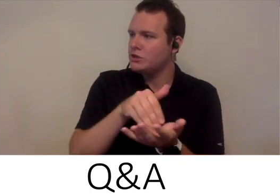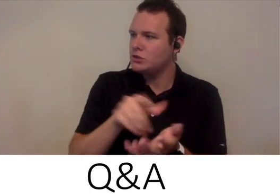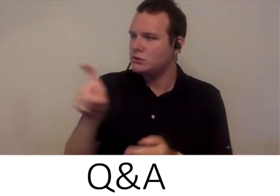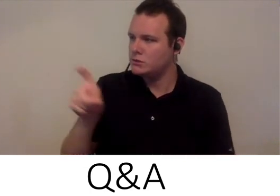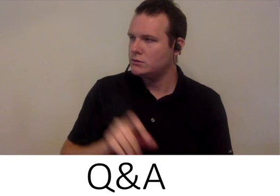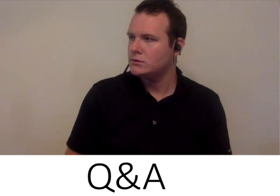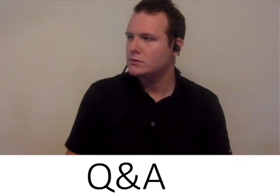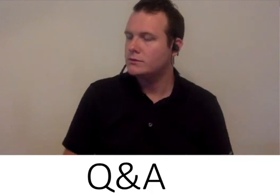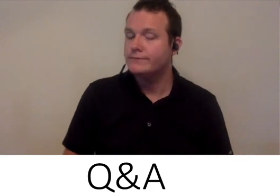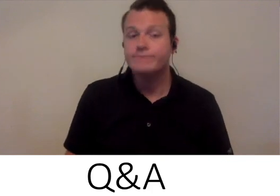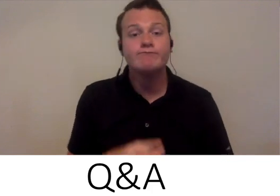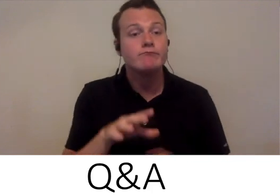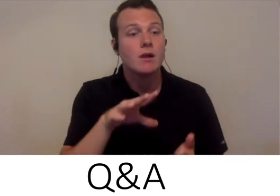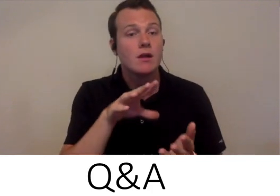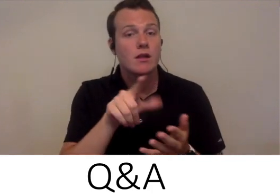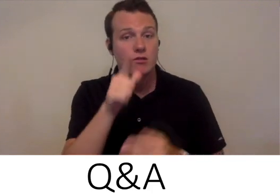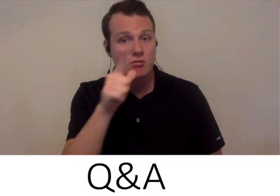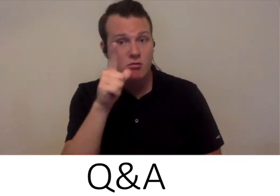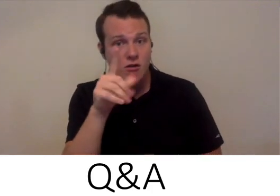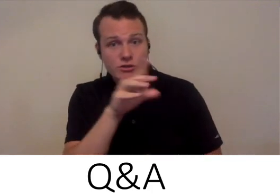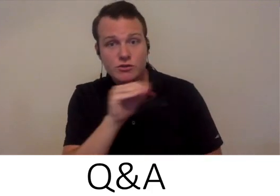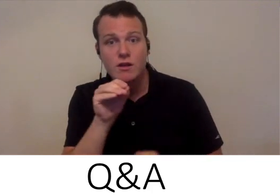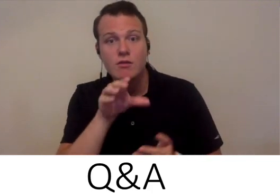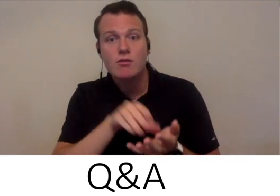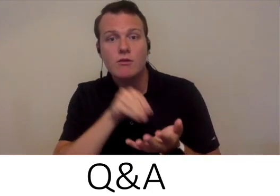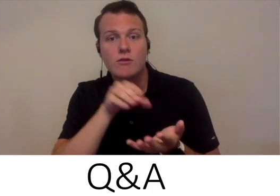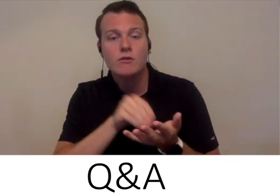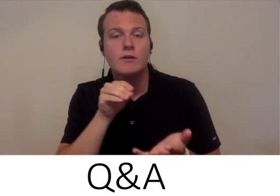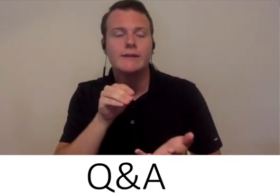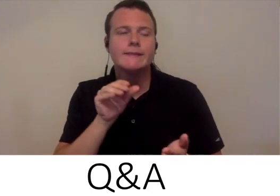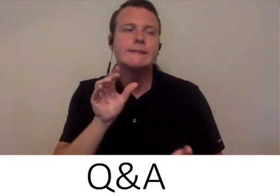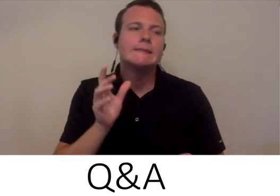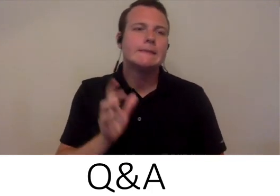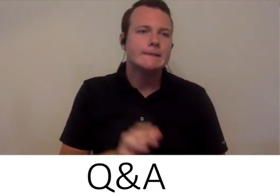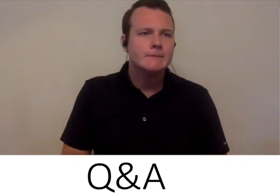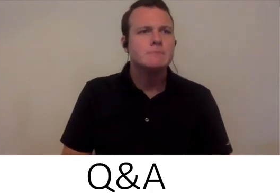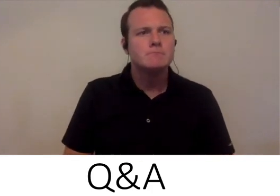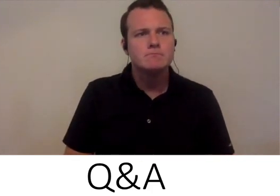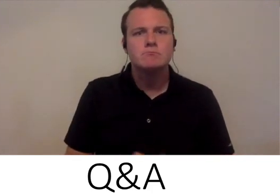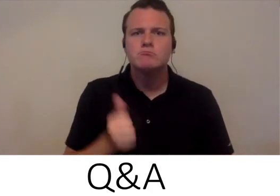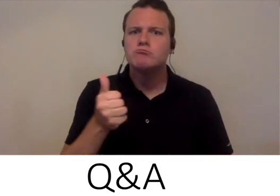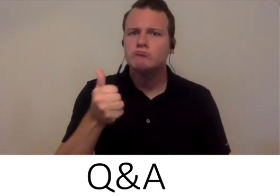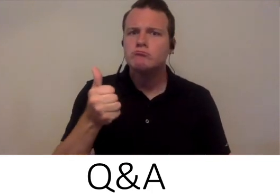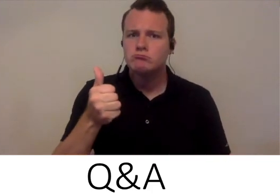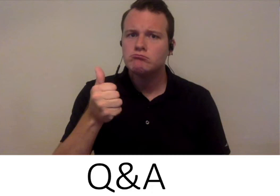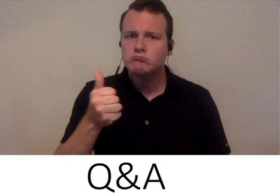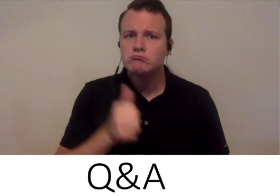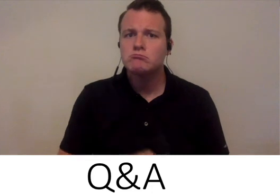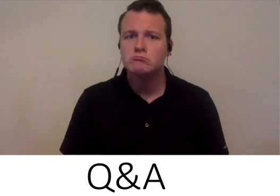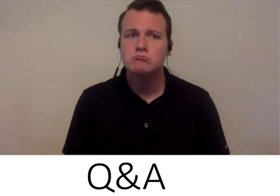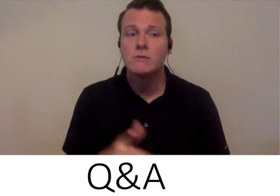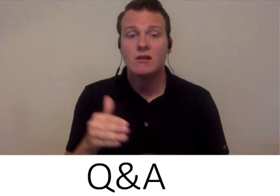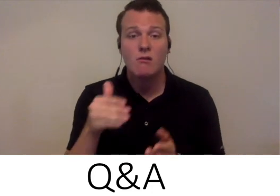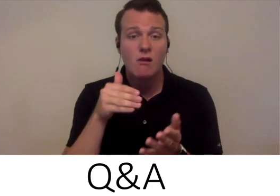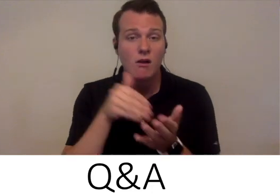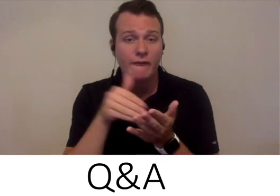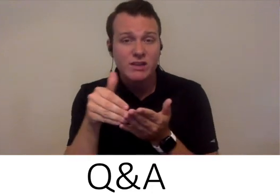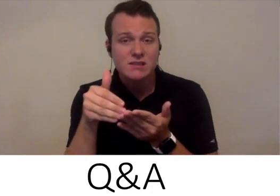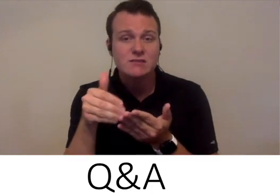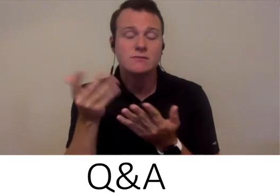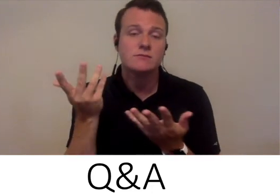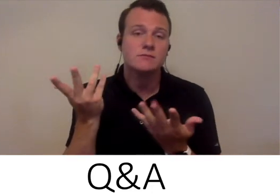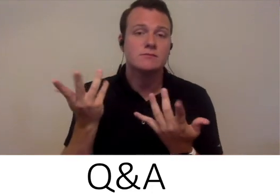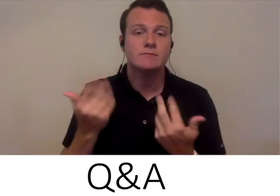Lunch and learns are, they are good. How often you should do it is